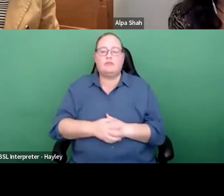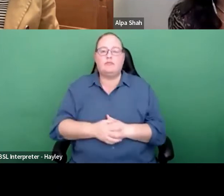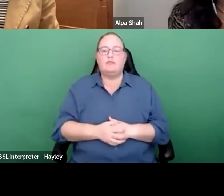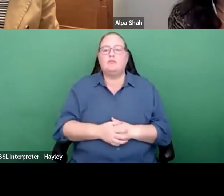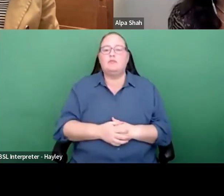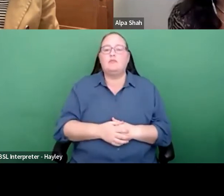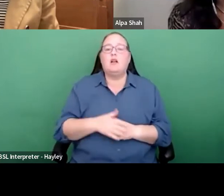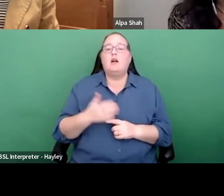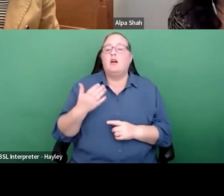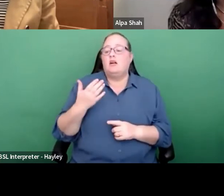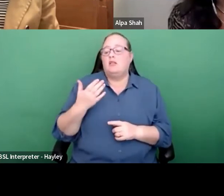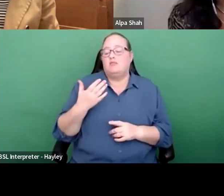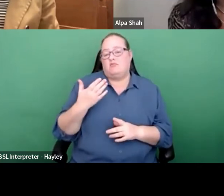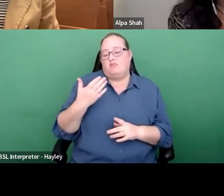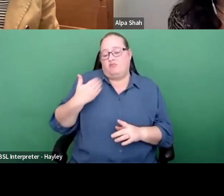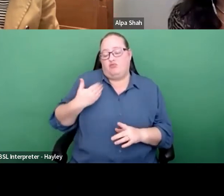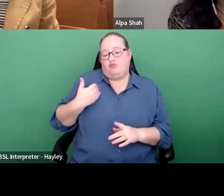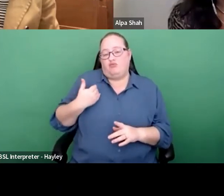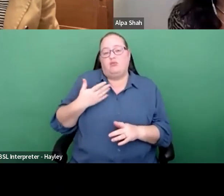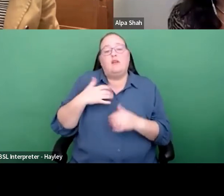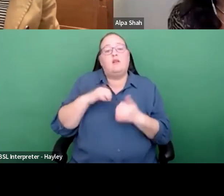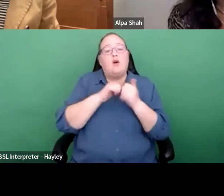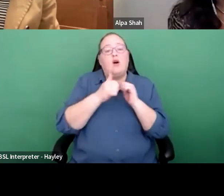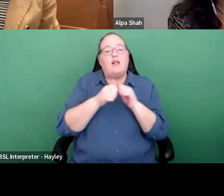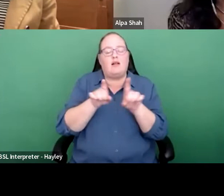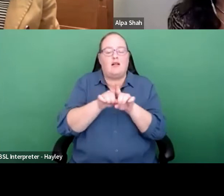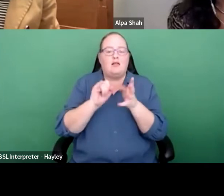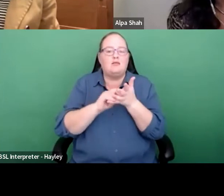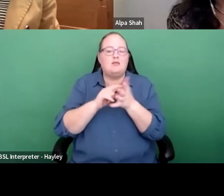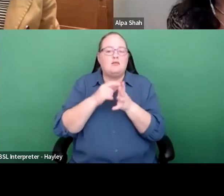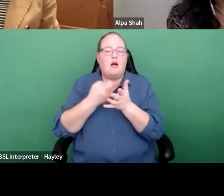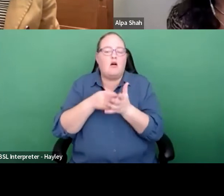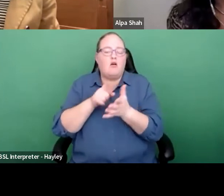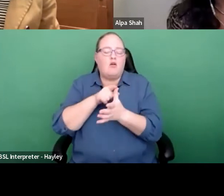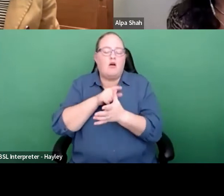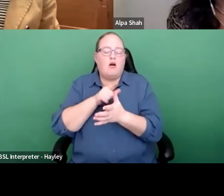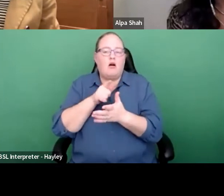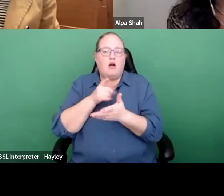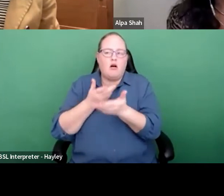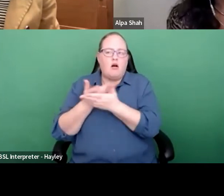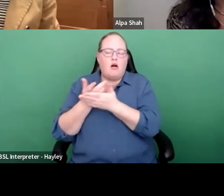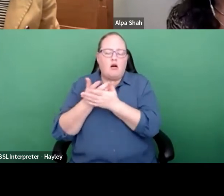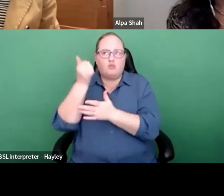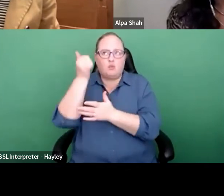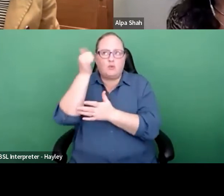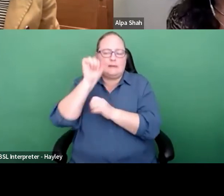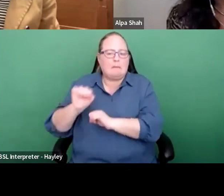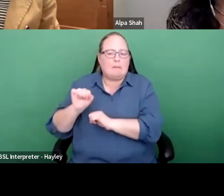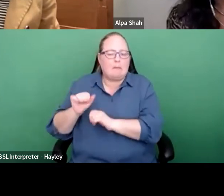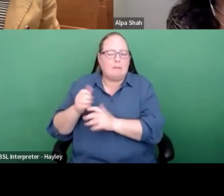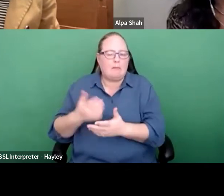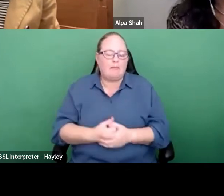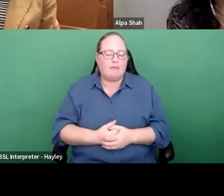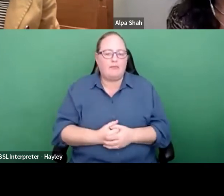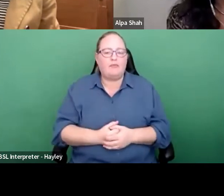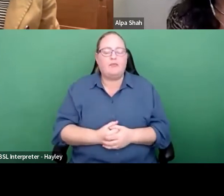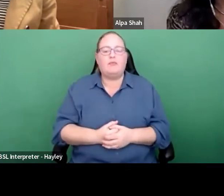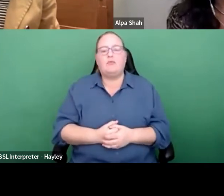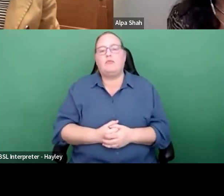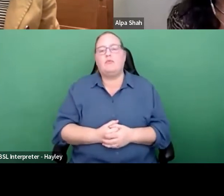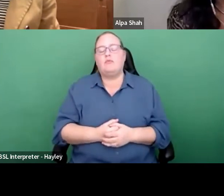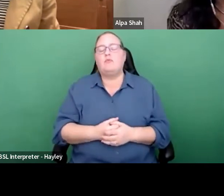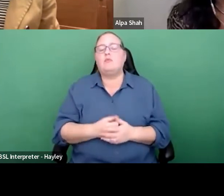colleagues like Sarah. And the one thing that I want to focus on is the reformation of the